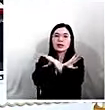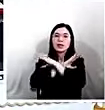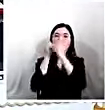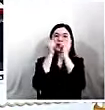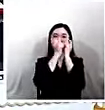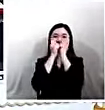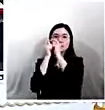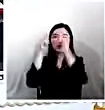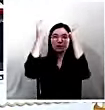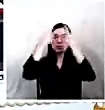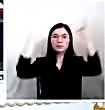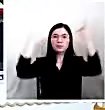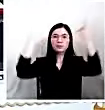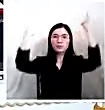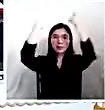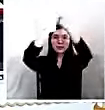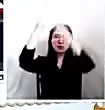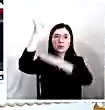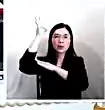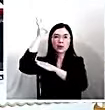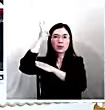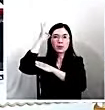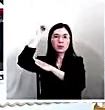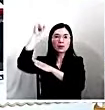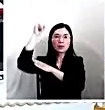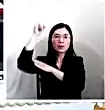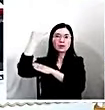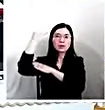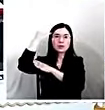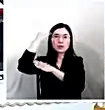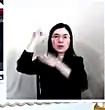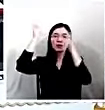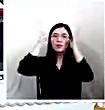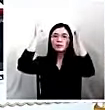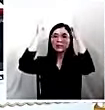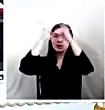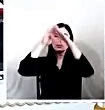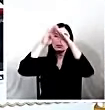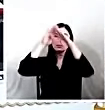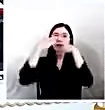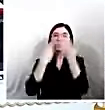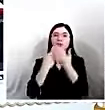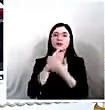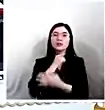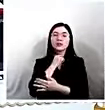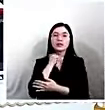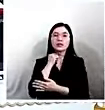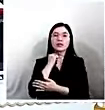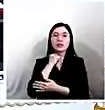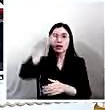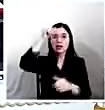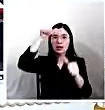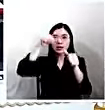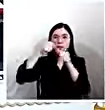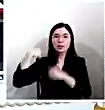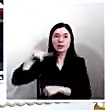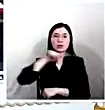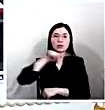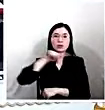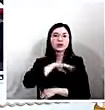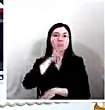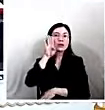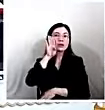with Francis our Pope, Jose our Bishop, and all the clergy. Remember also our brothers